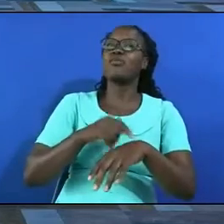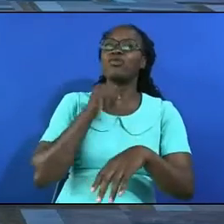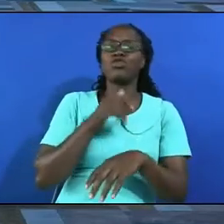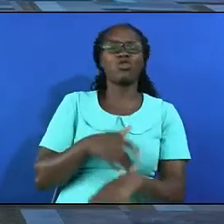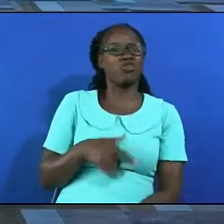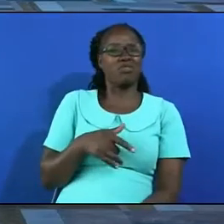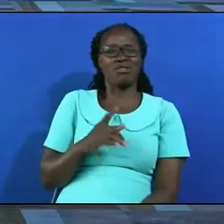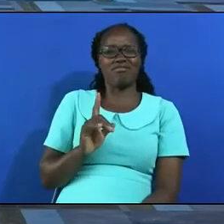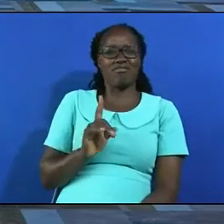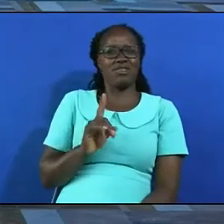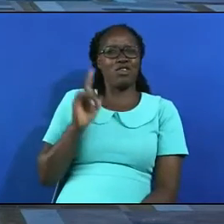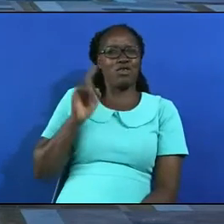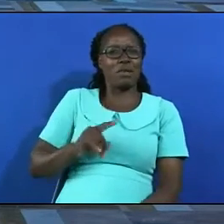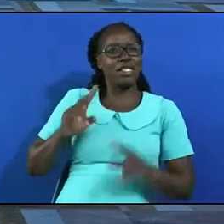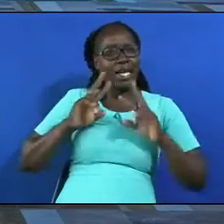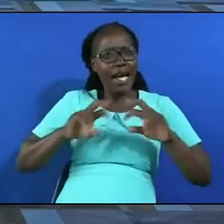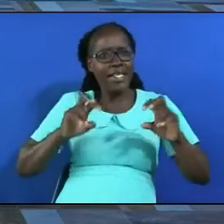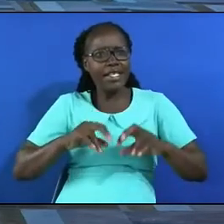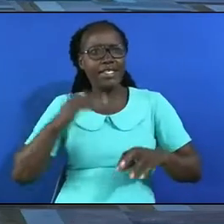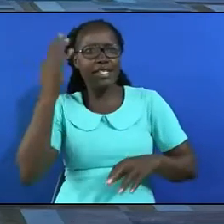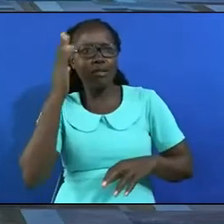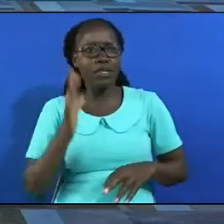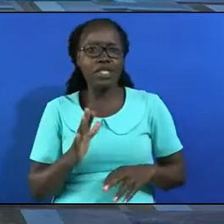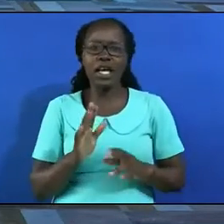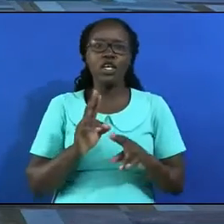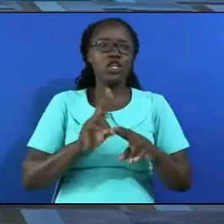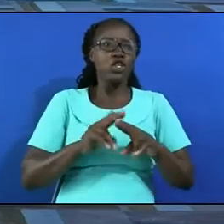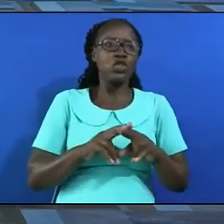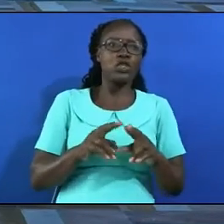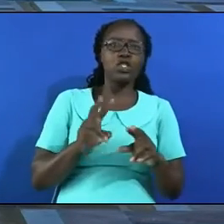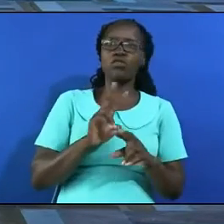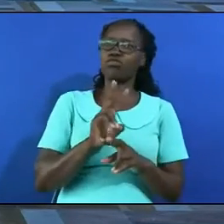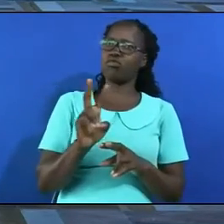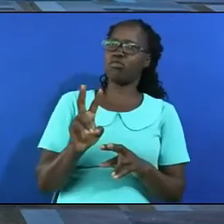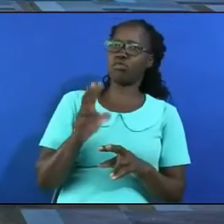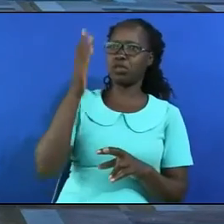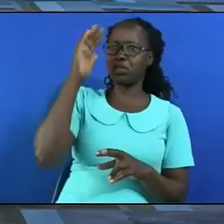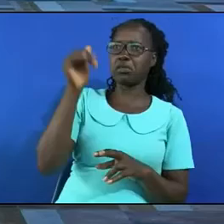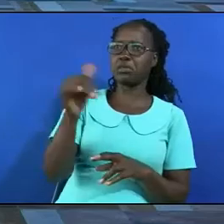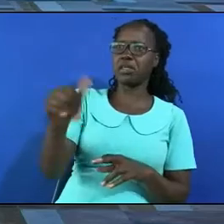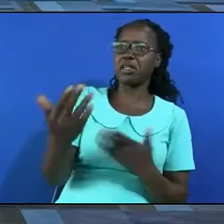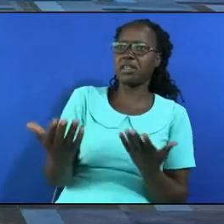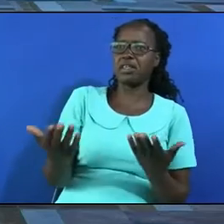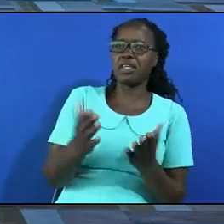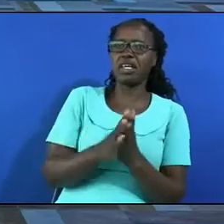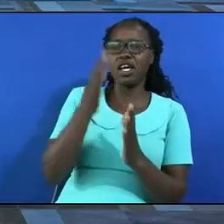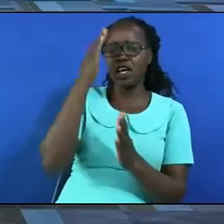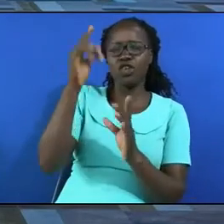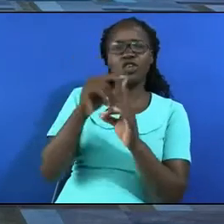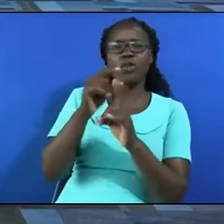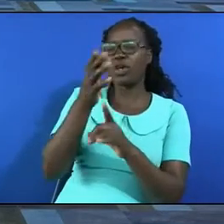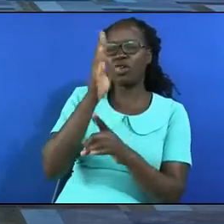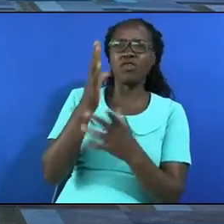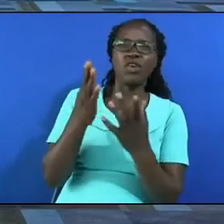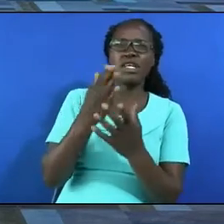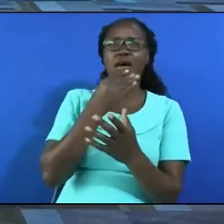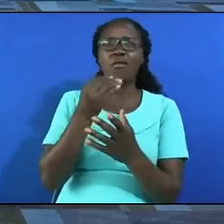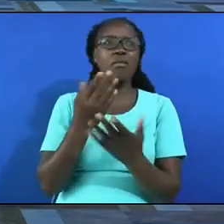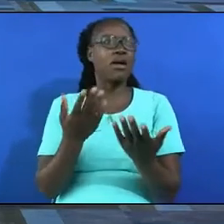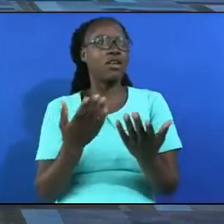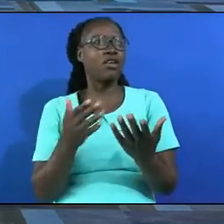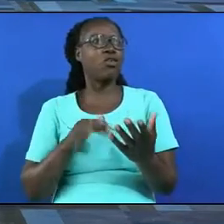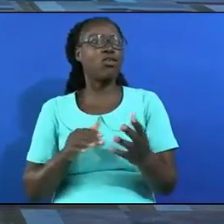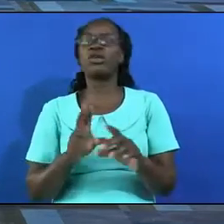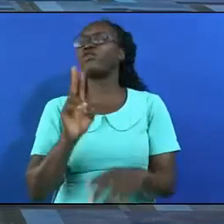Don't feel like you have to assess the preacher. You are seated observing. Does he know anything? Does he know the word of God? Is he a man of the